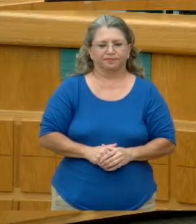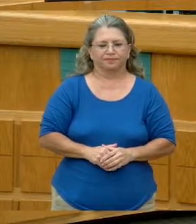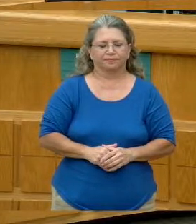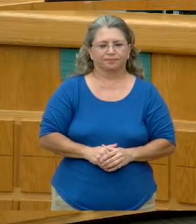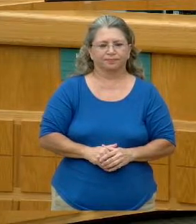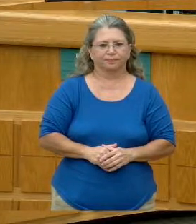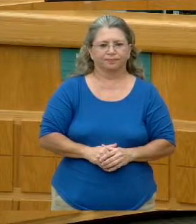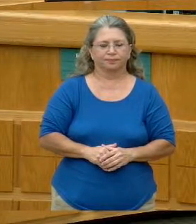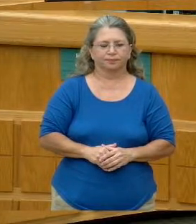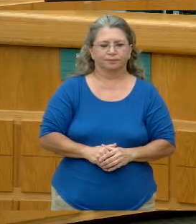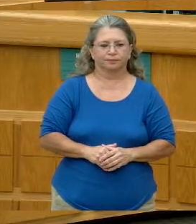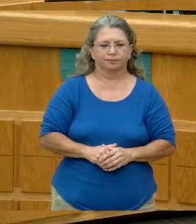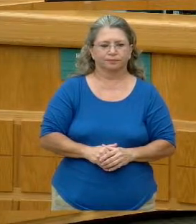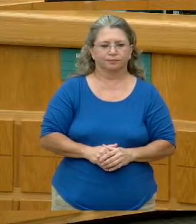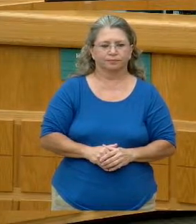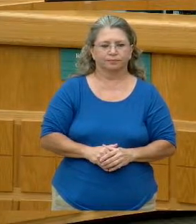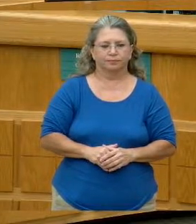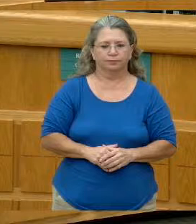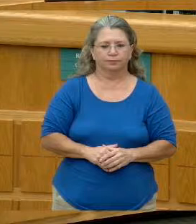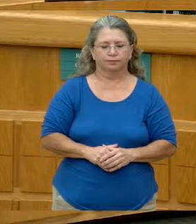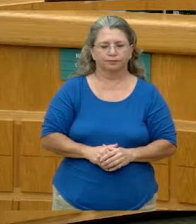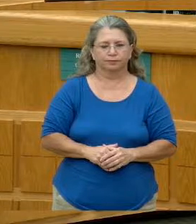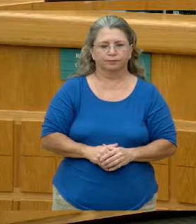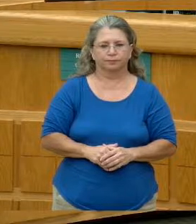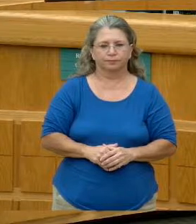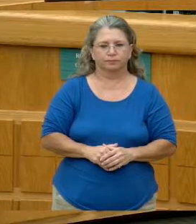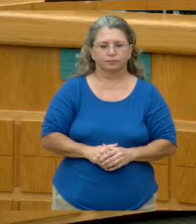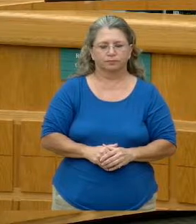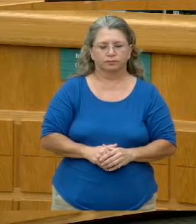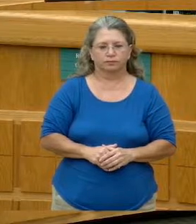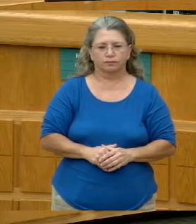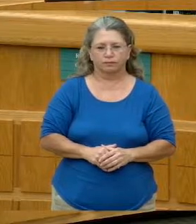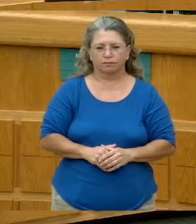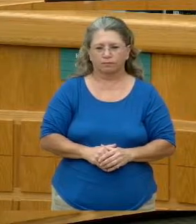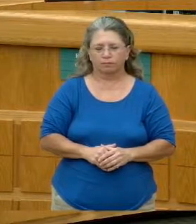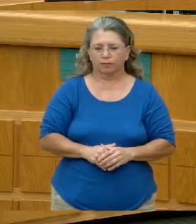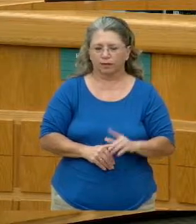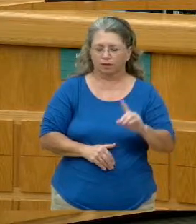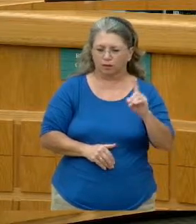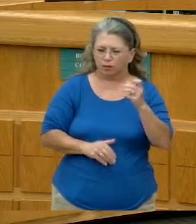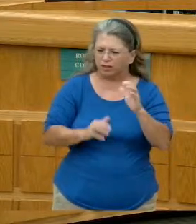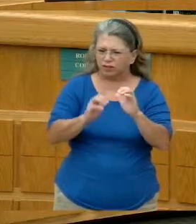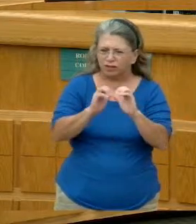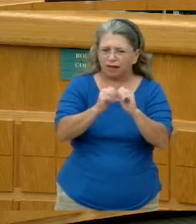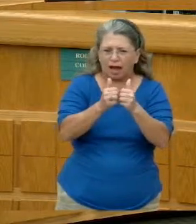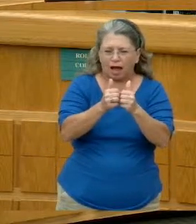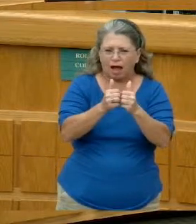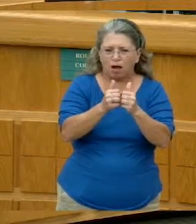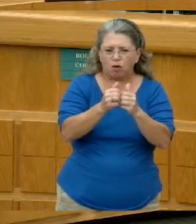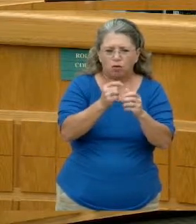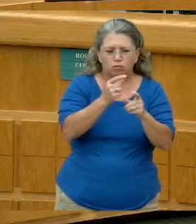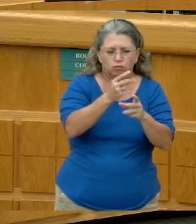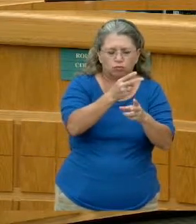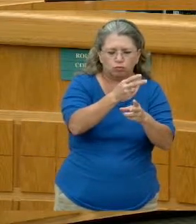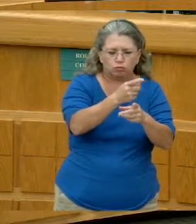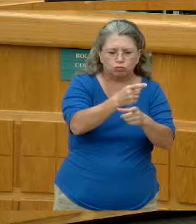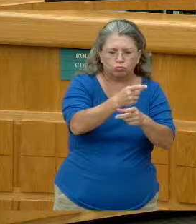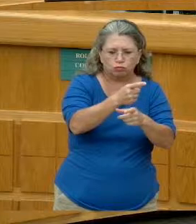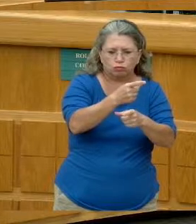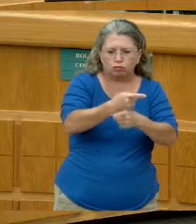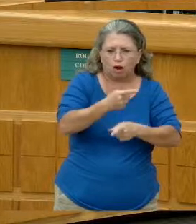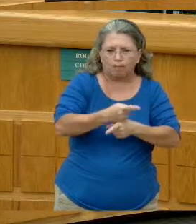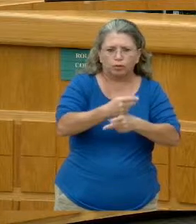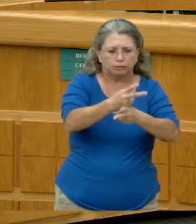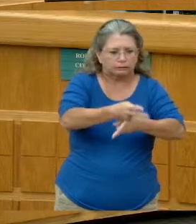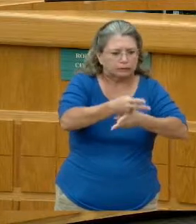del Centro para el Control de Enfermedades. How do you properly care for a baby that is positive for